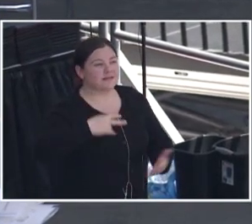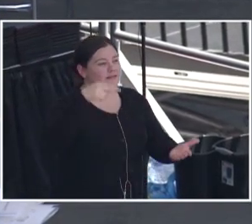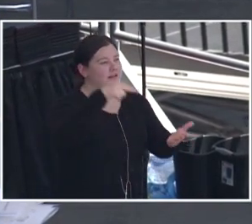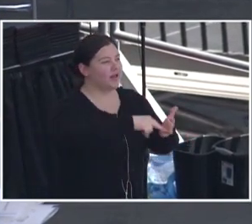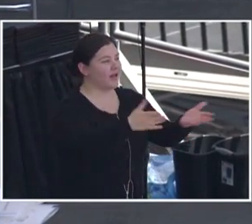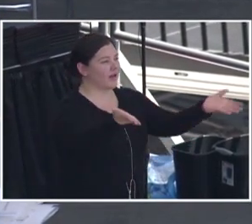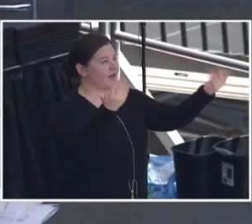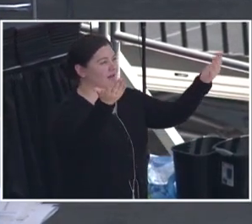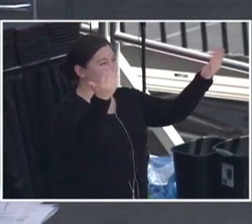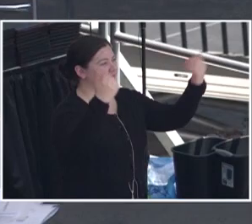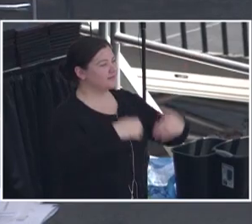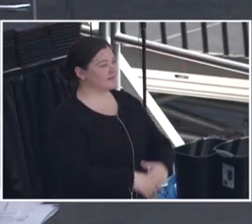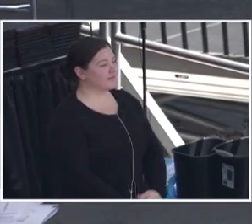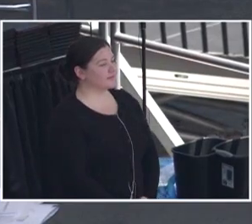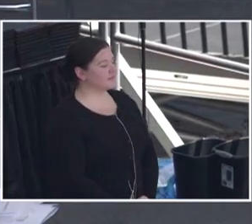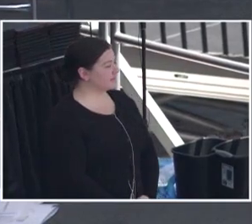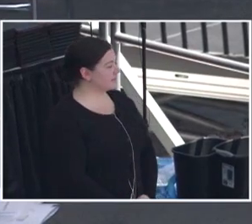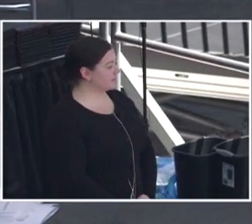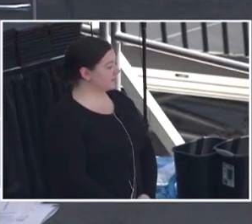rise?